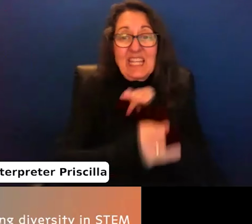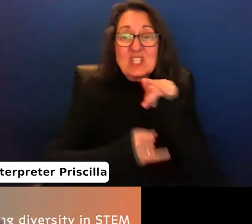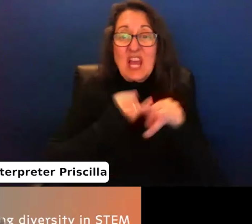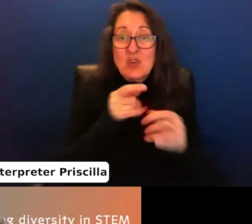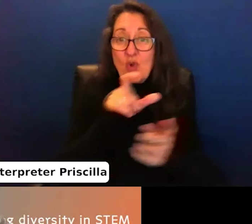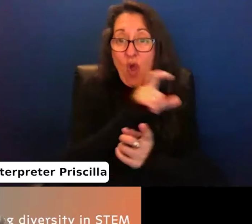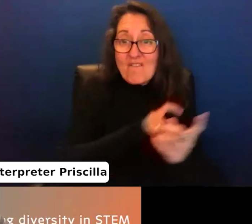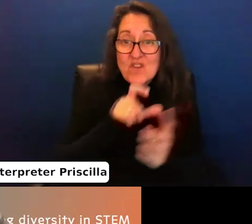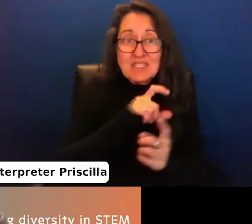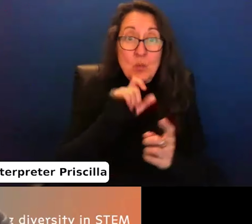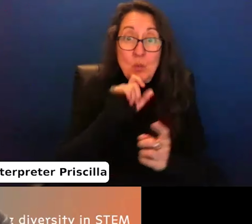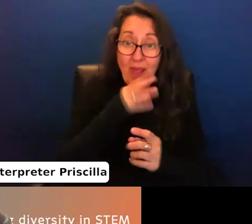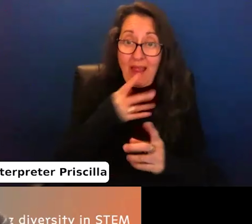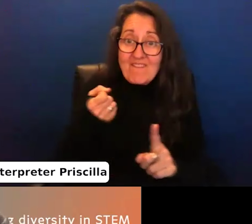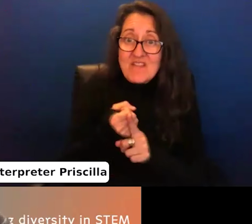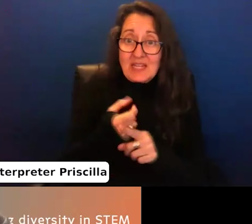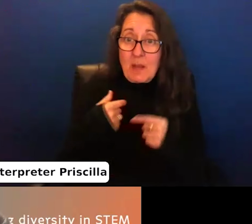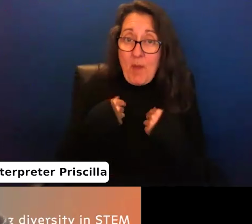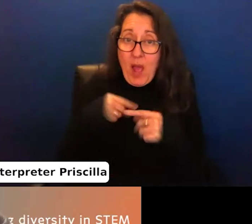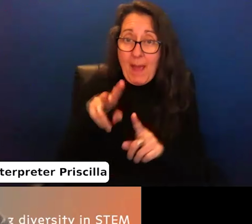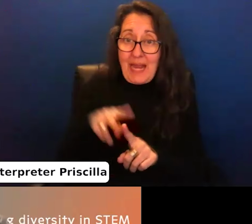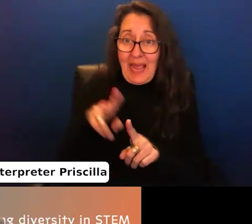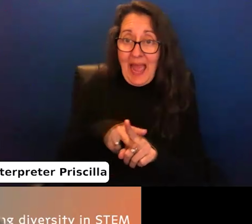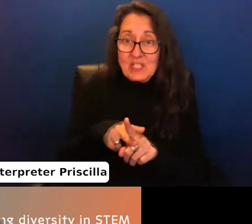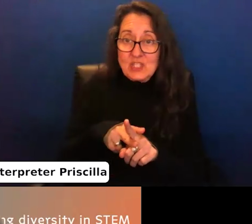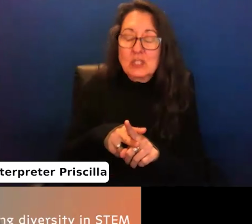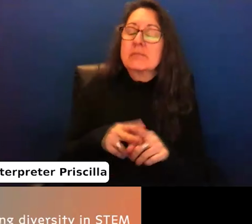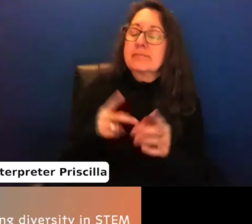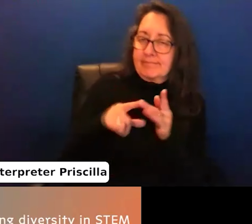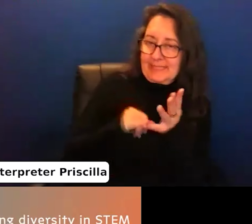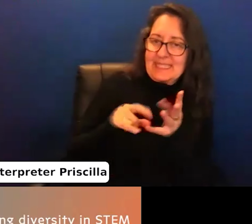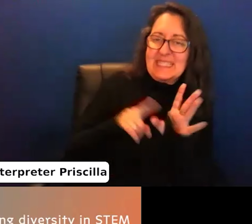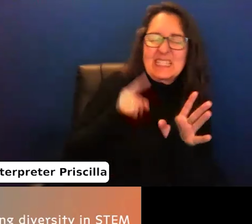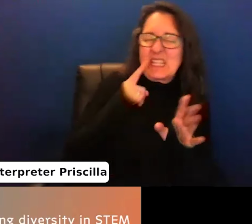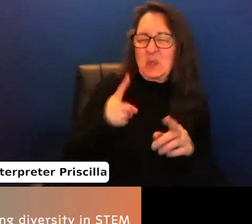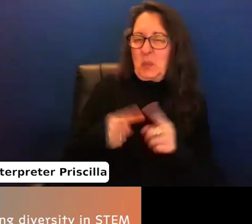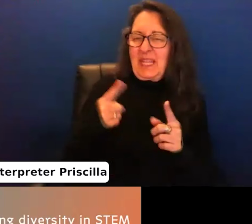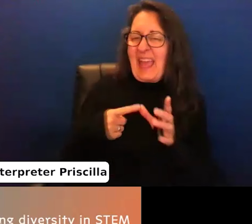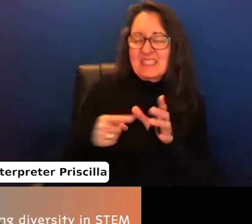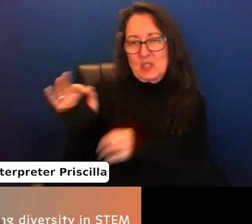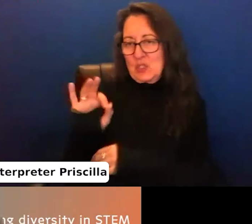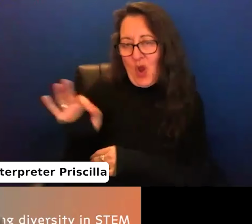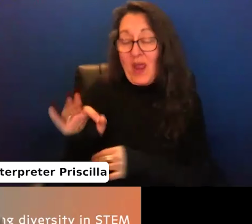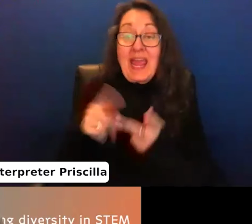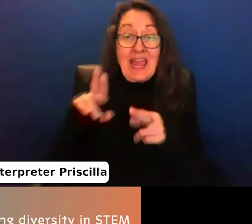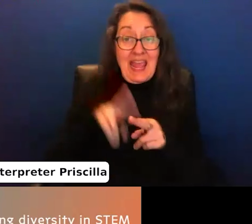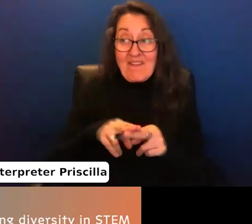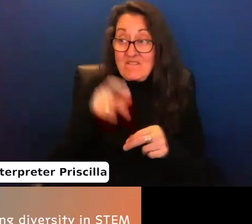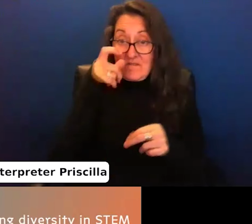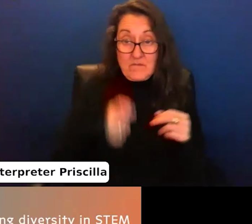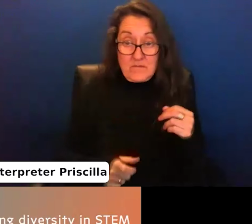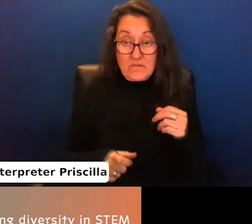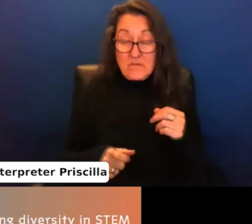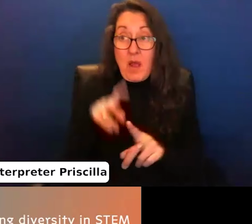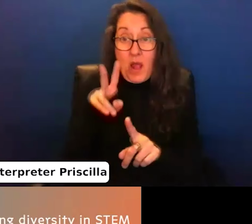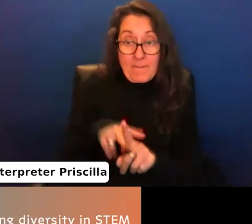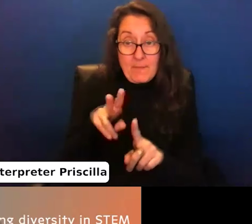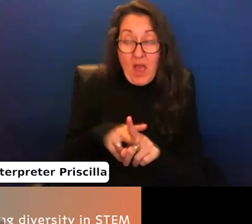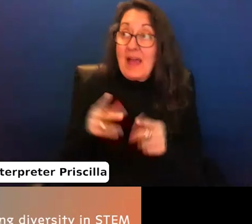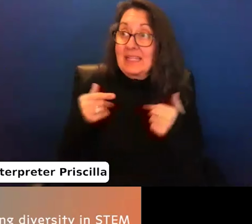no. If a scholar is successful and during their studies they would like